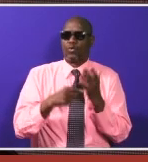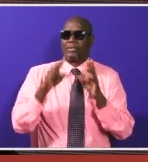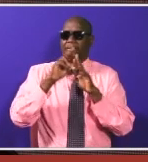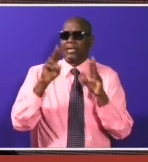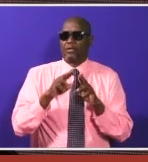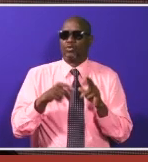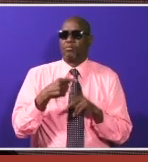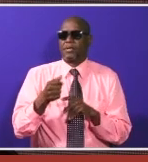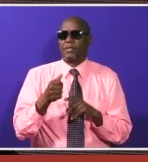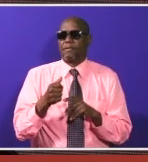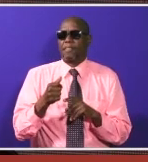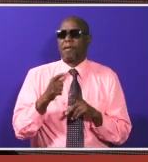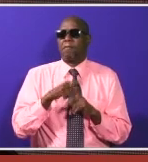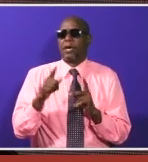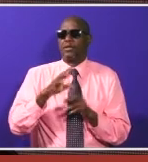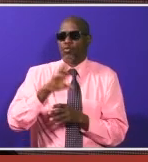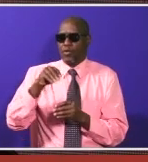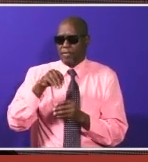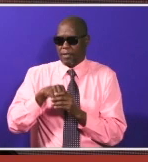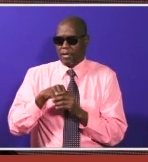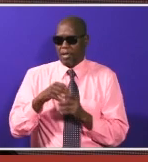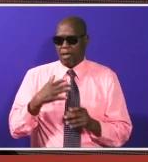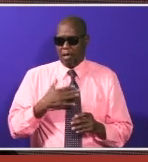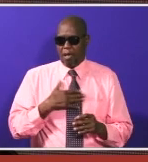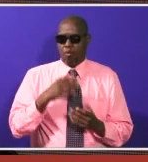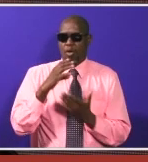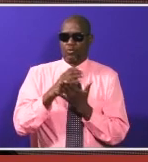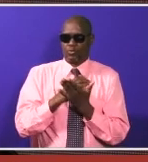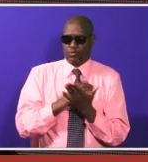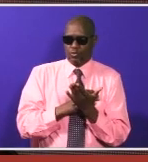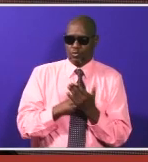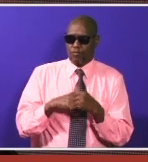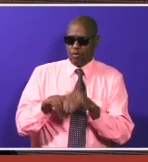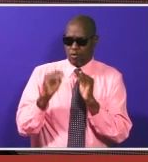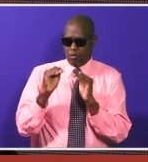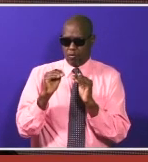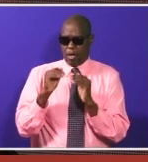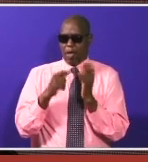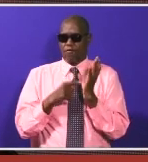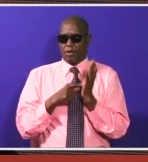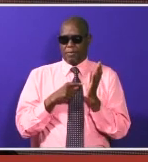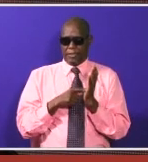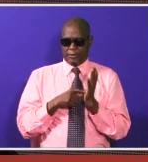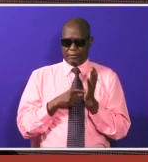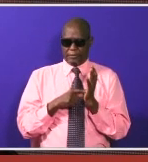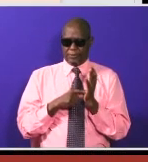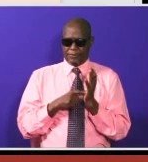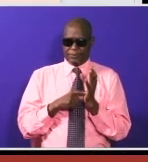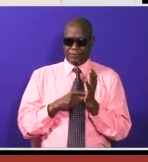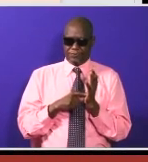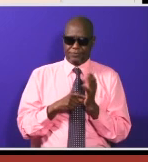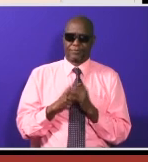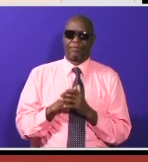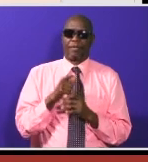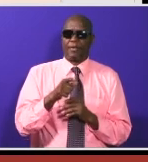also, but definitely within our principles or the constitutional principles of affordability and fiscal sustainability. That's